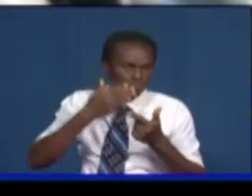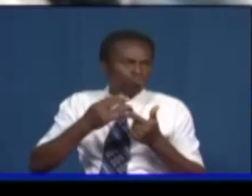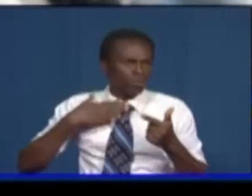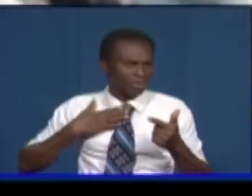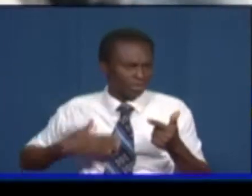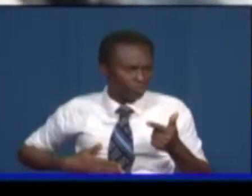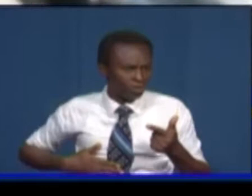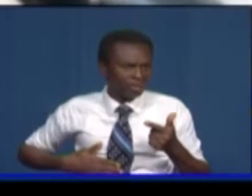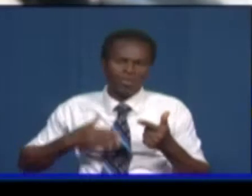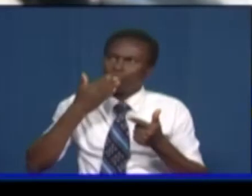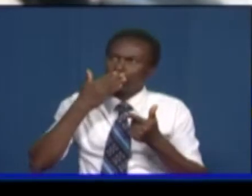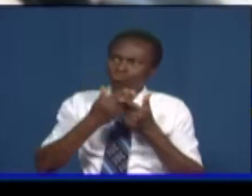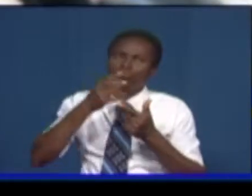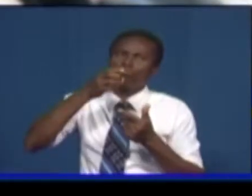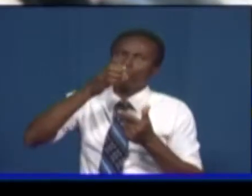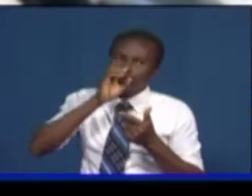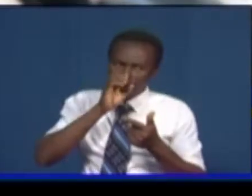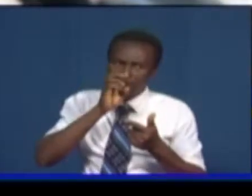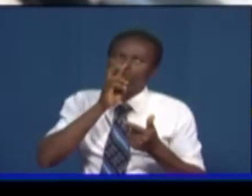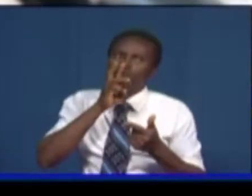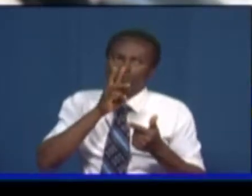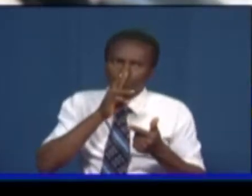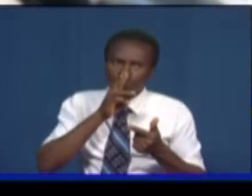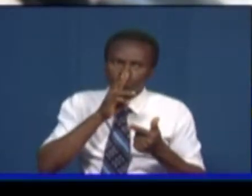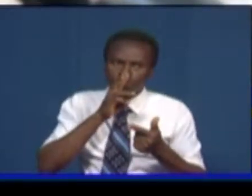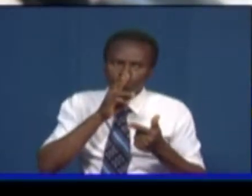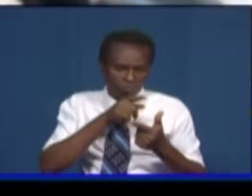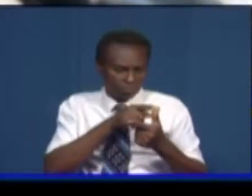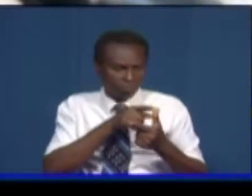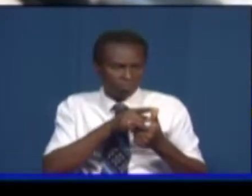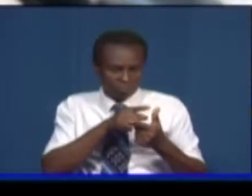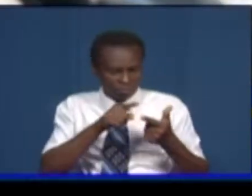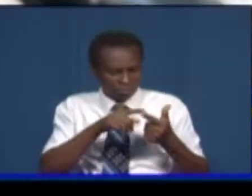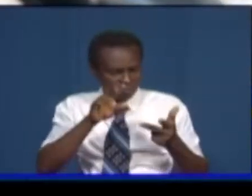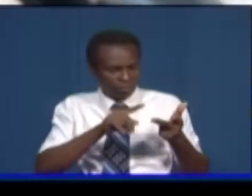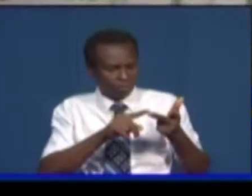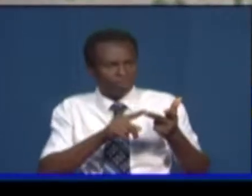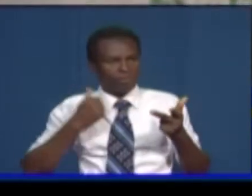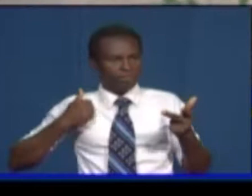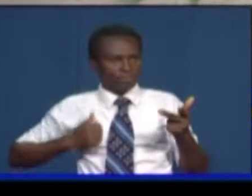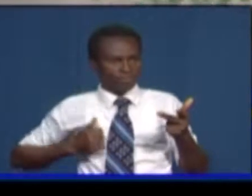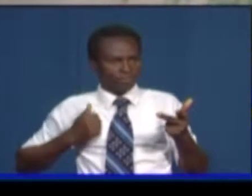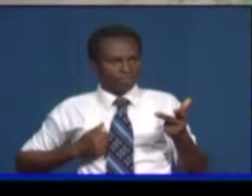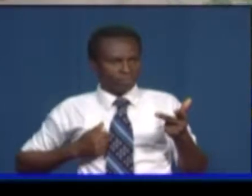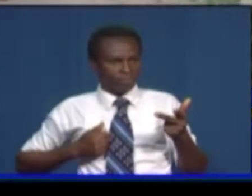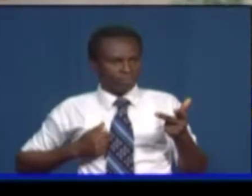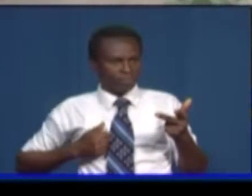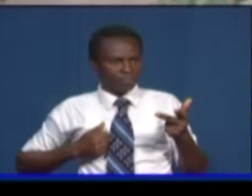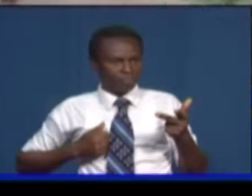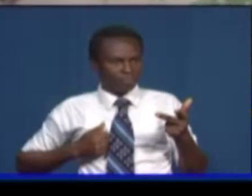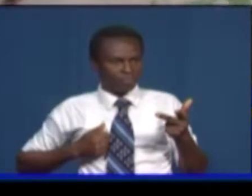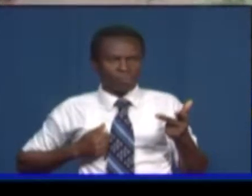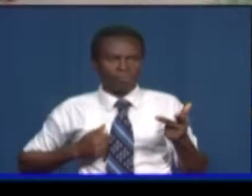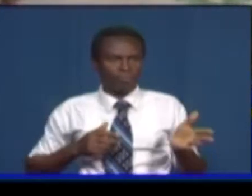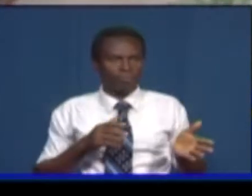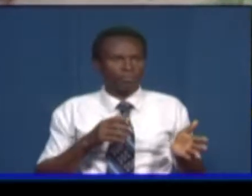we escape. For hygiene, after you brush your teeth, you make sure you take your bath at least twice in a day. For both boys and girls, it's important